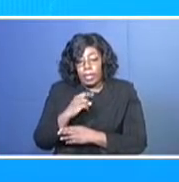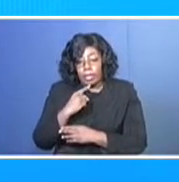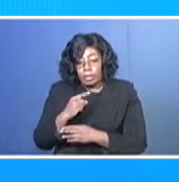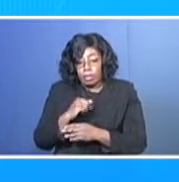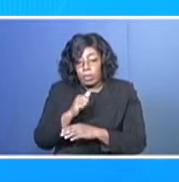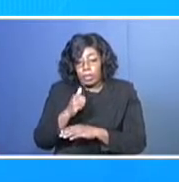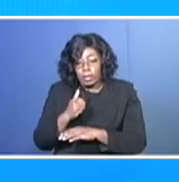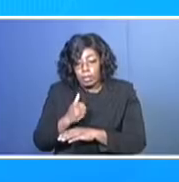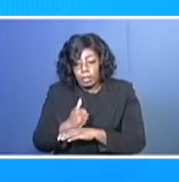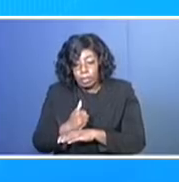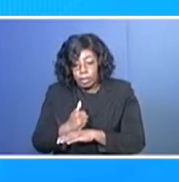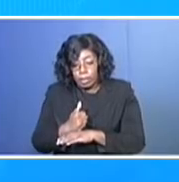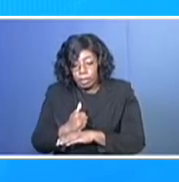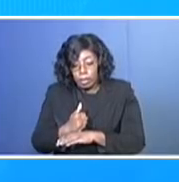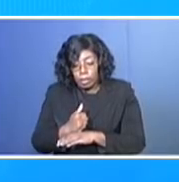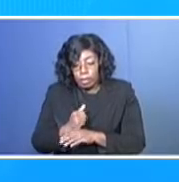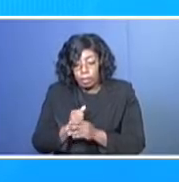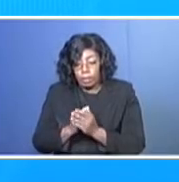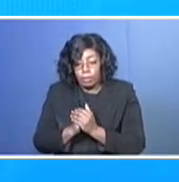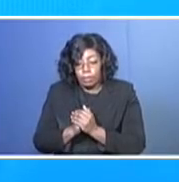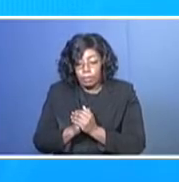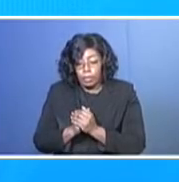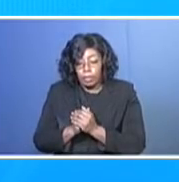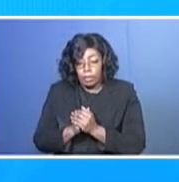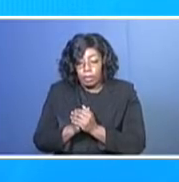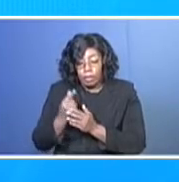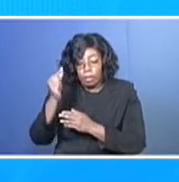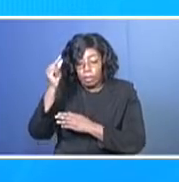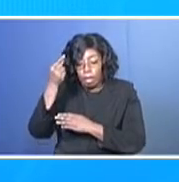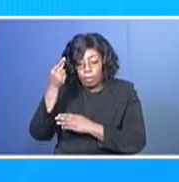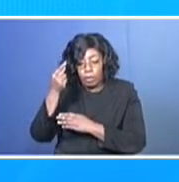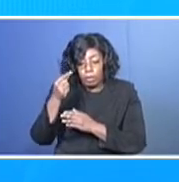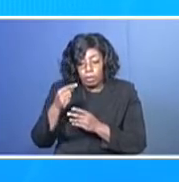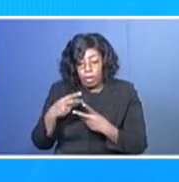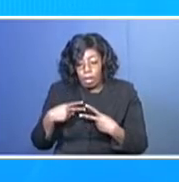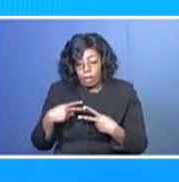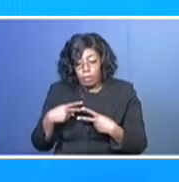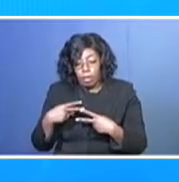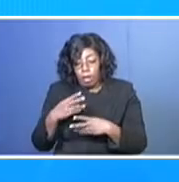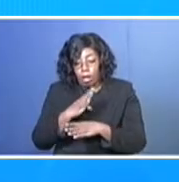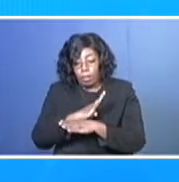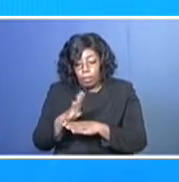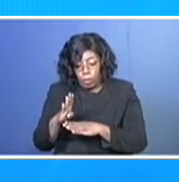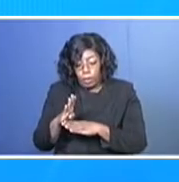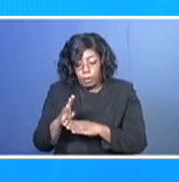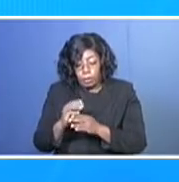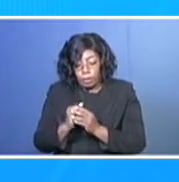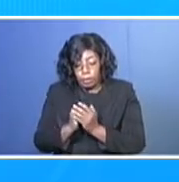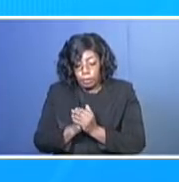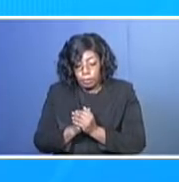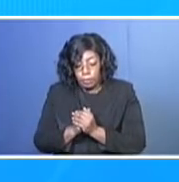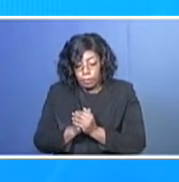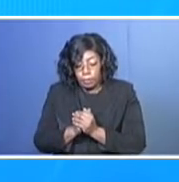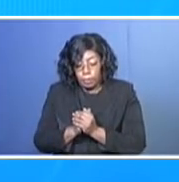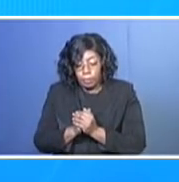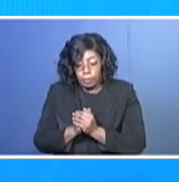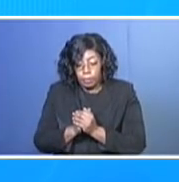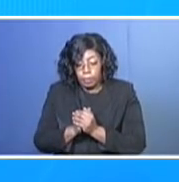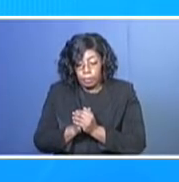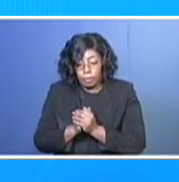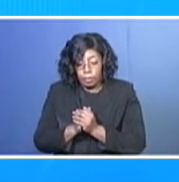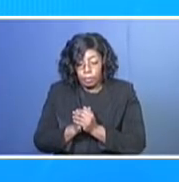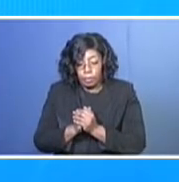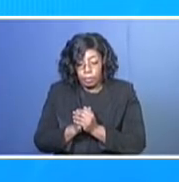the incorporation, the governance, control, administration of a board of BAMSI. So what this does is it